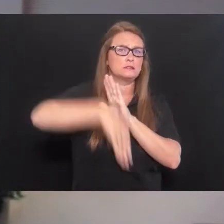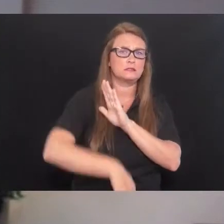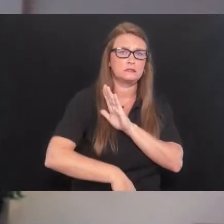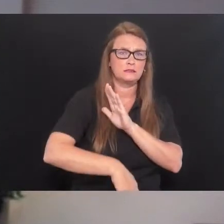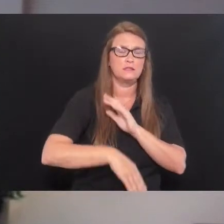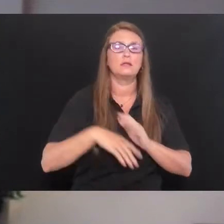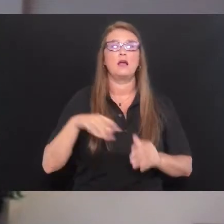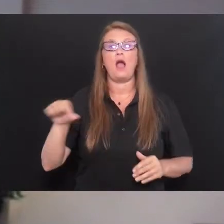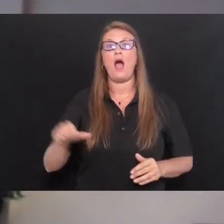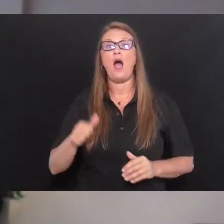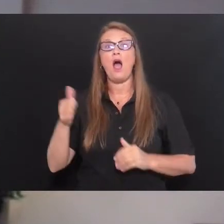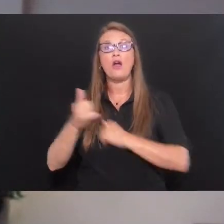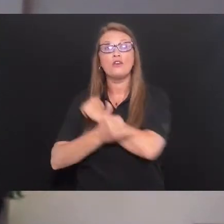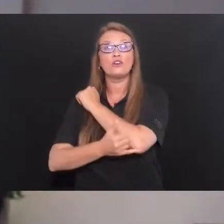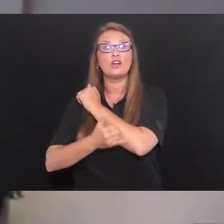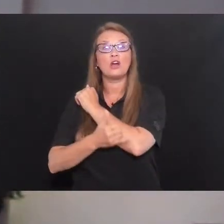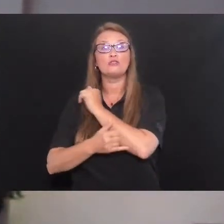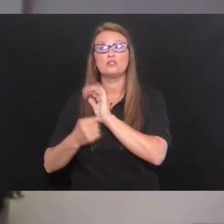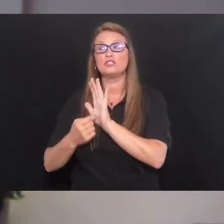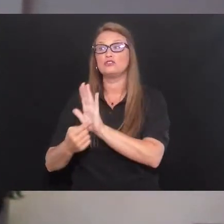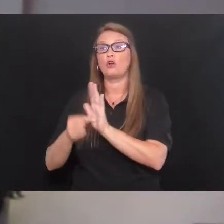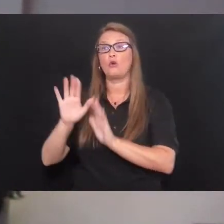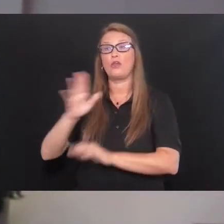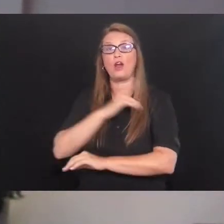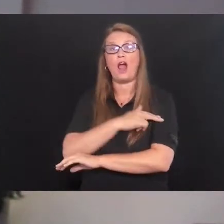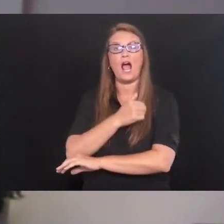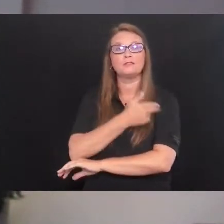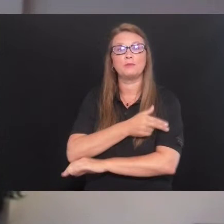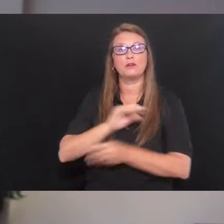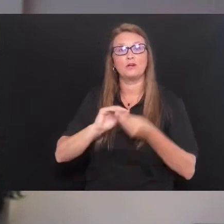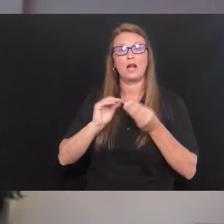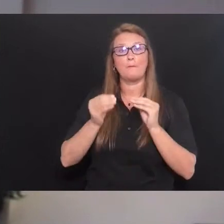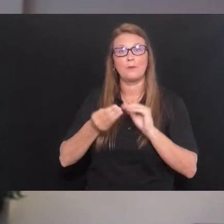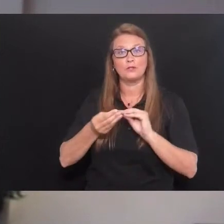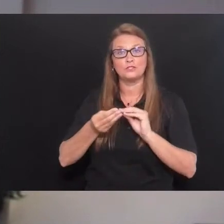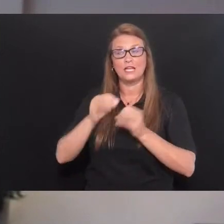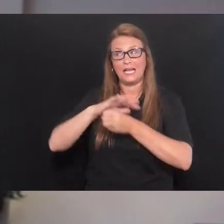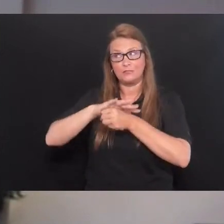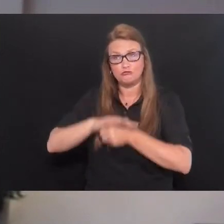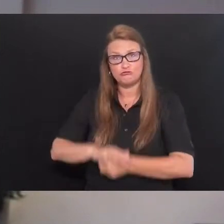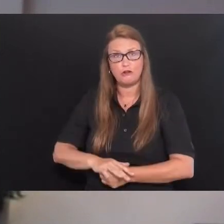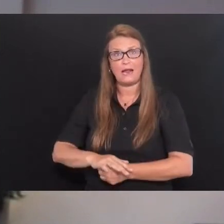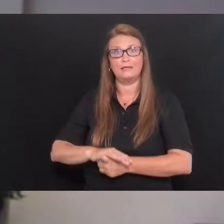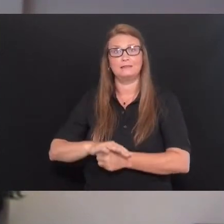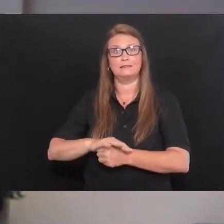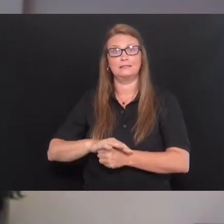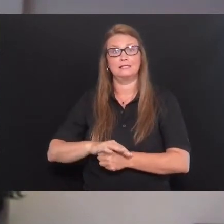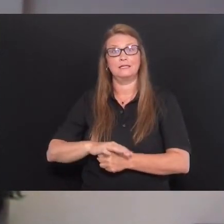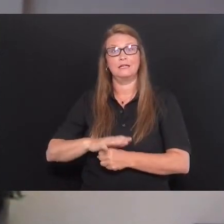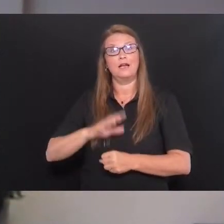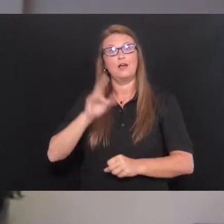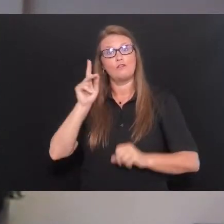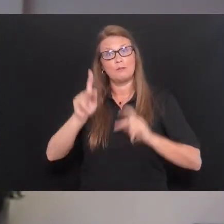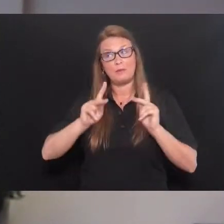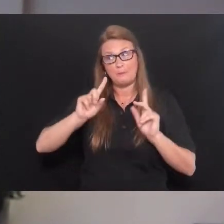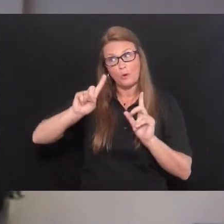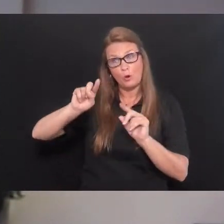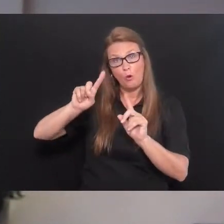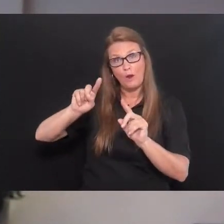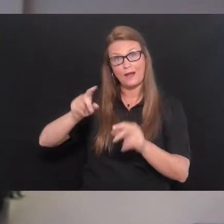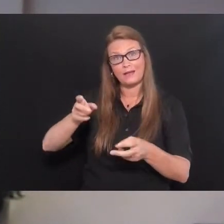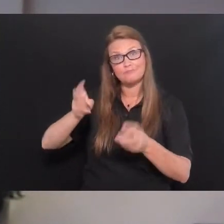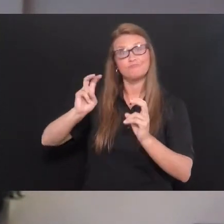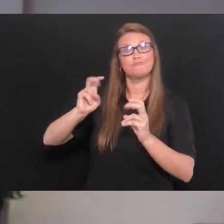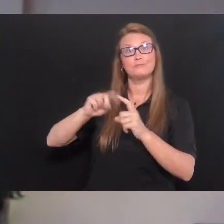the hospital numbers and the hospital stresses will likely continue after the